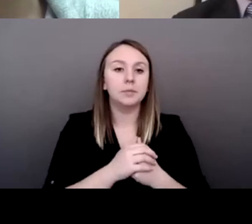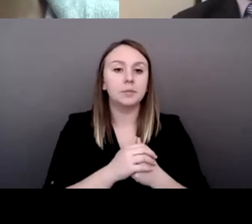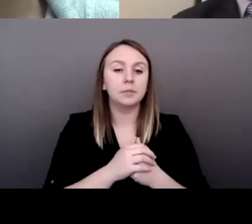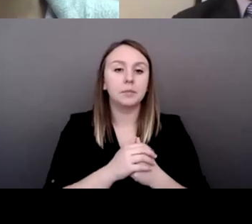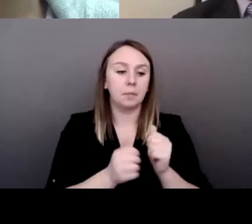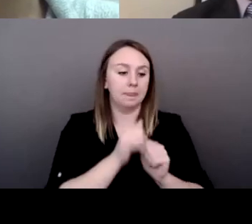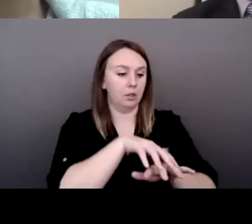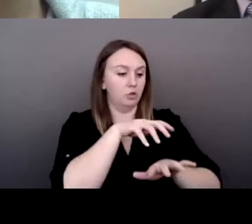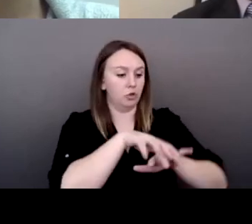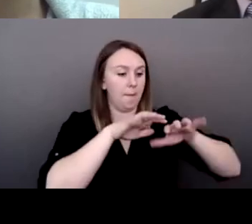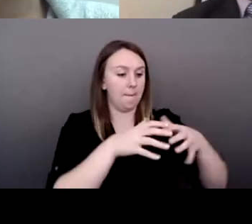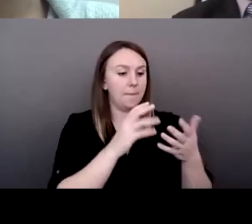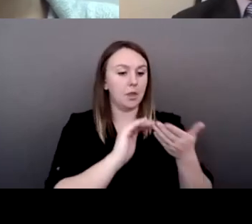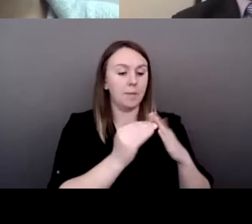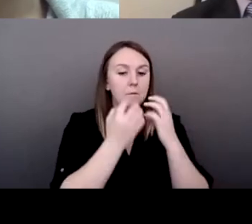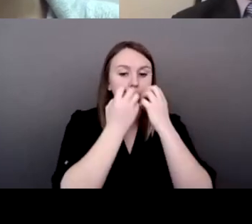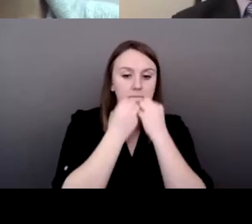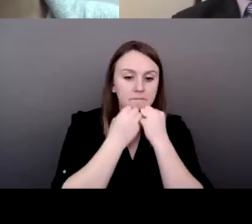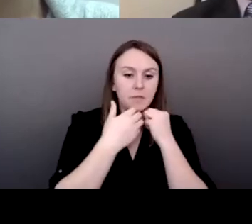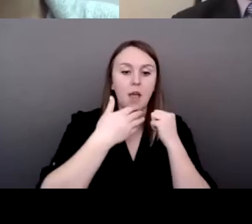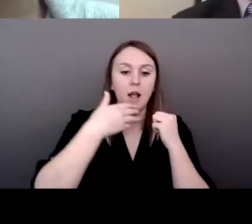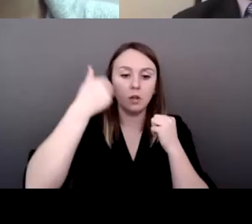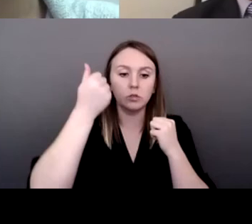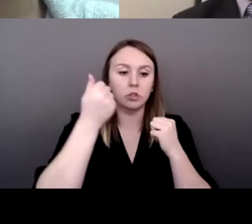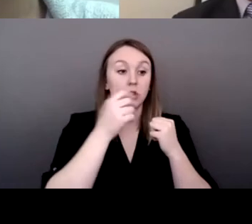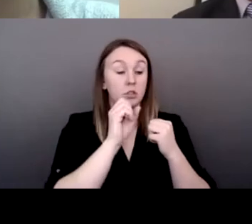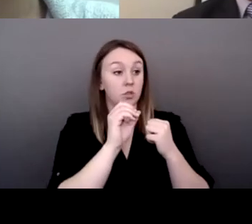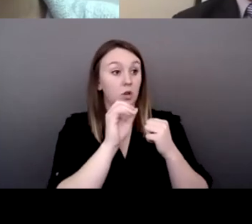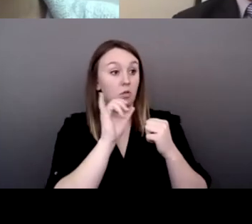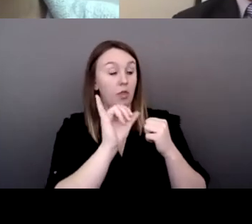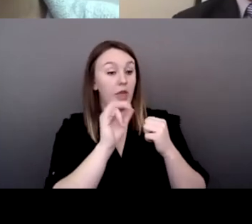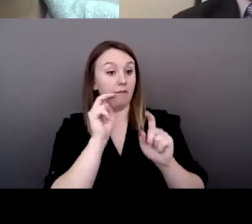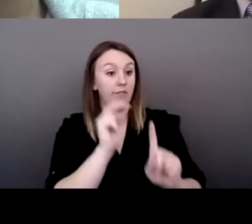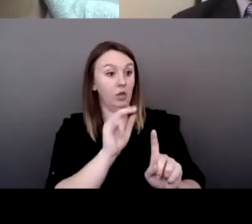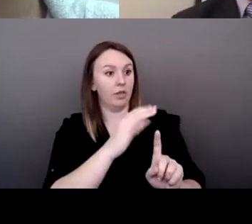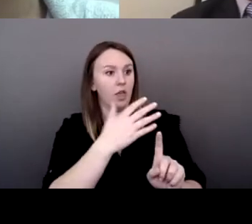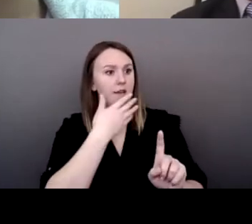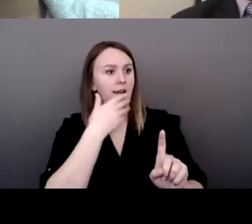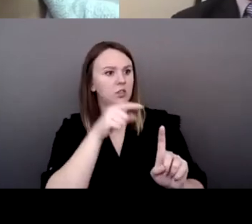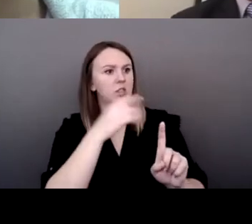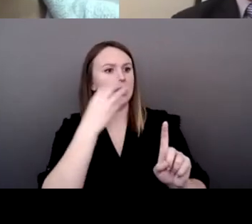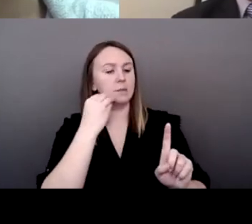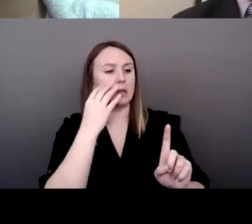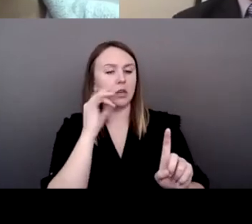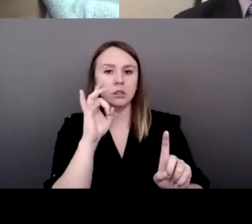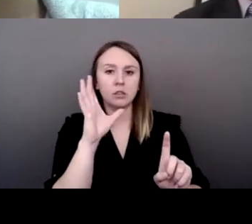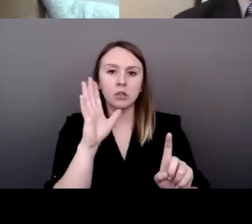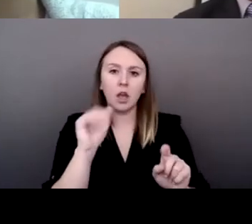our elders. And so the idea of, our elders being abused in the ways that they are,